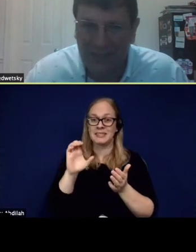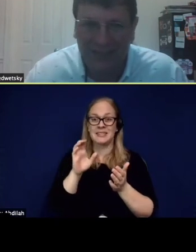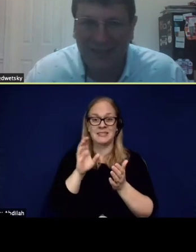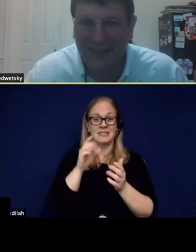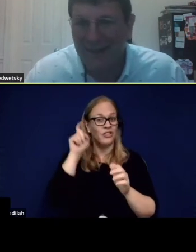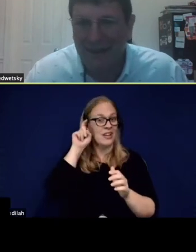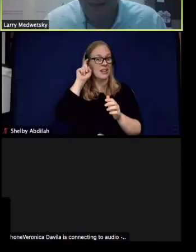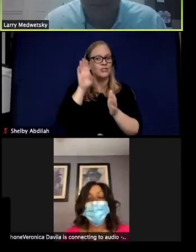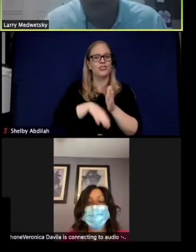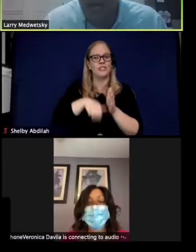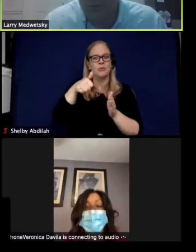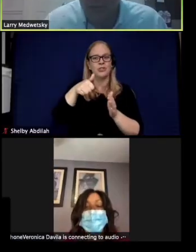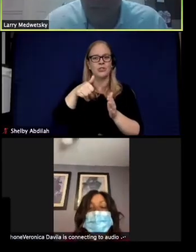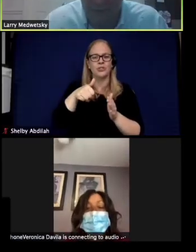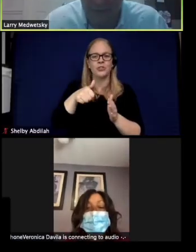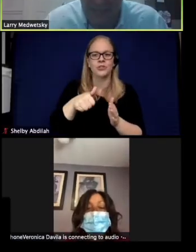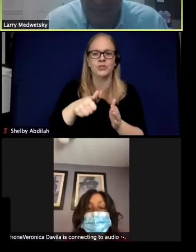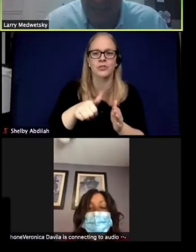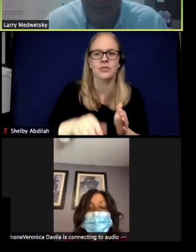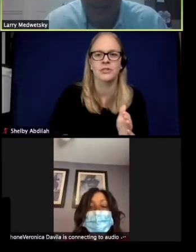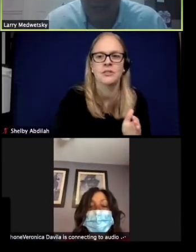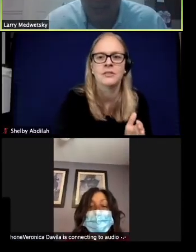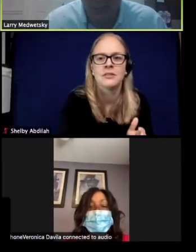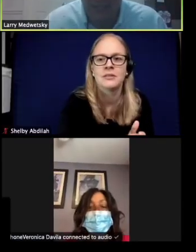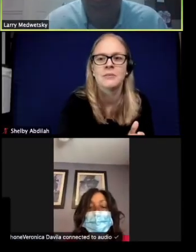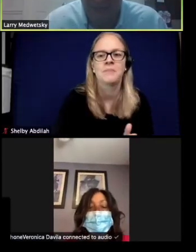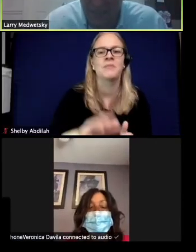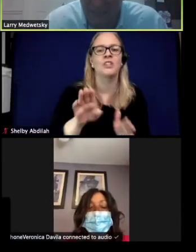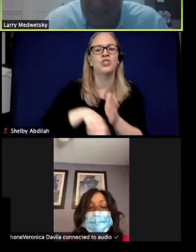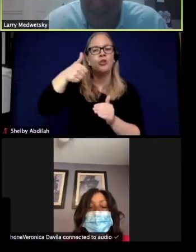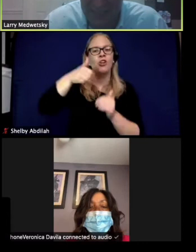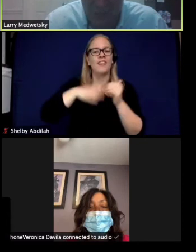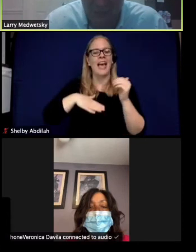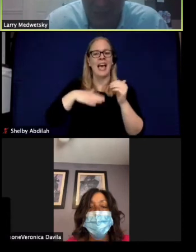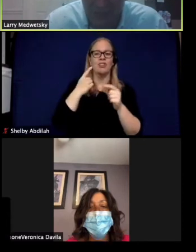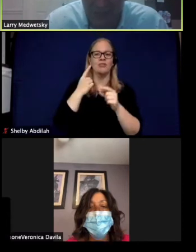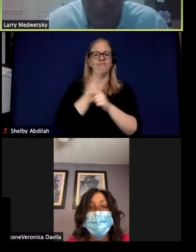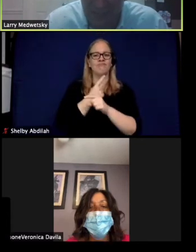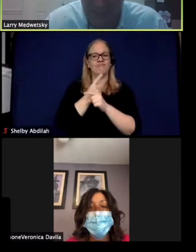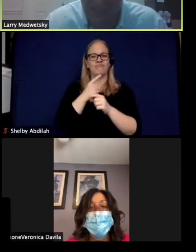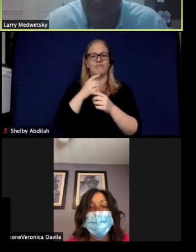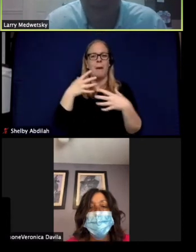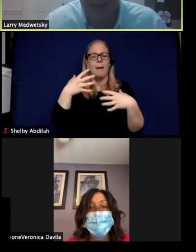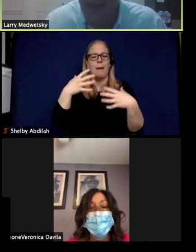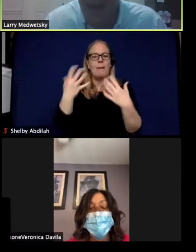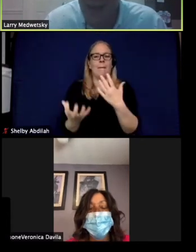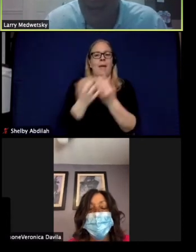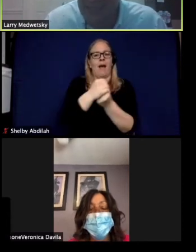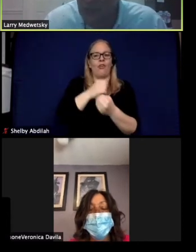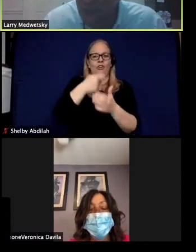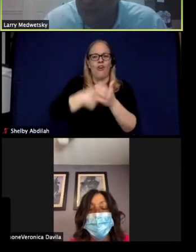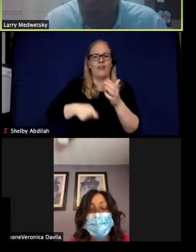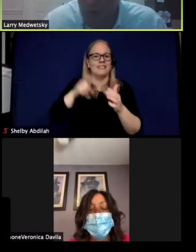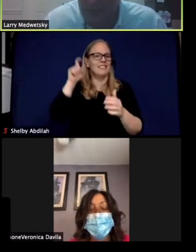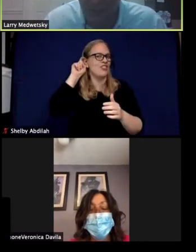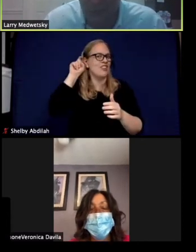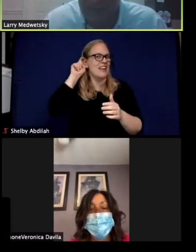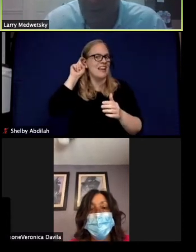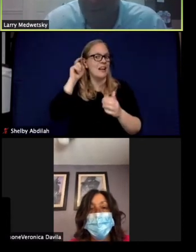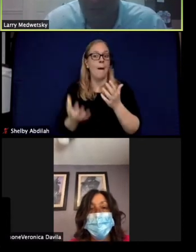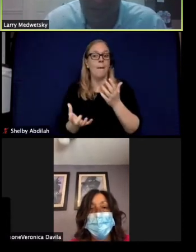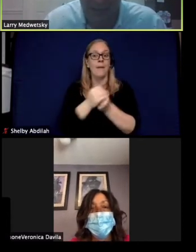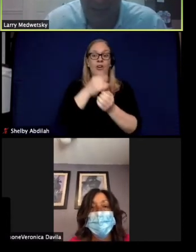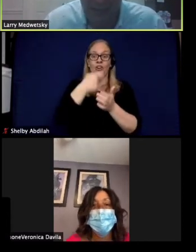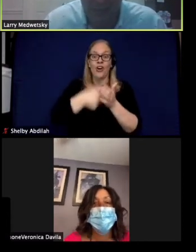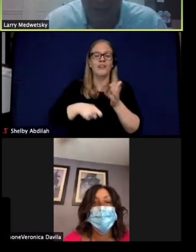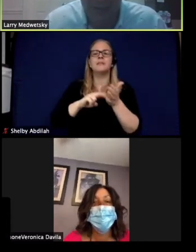hearing aid? That's not only the device, it includes the fitting visit to fit the devices and any service warranty. For